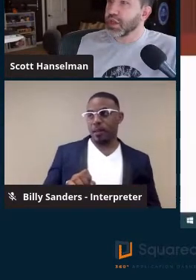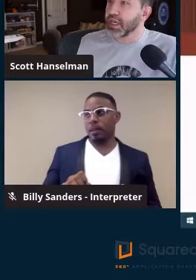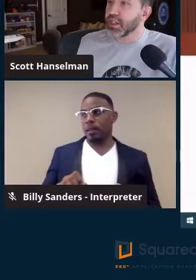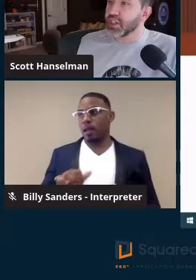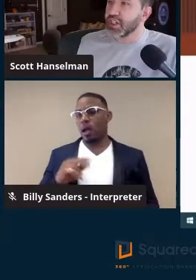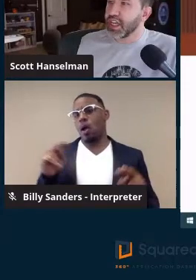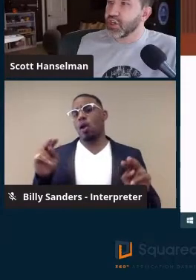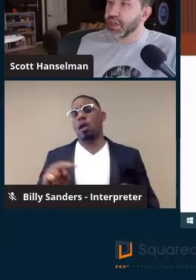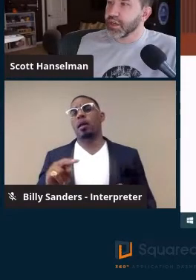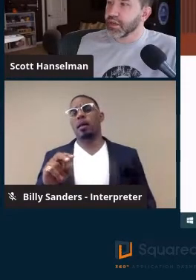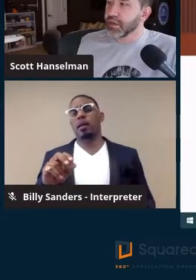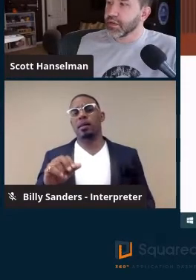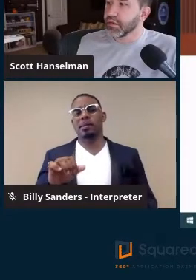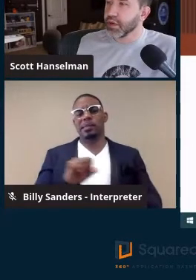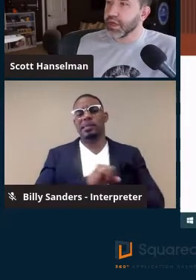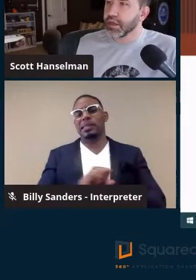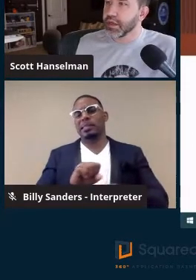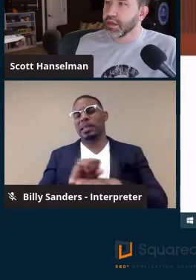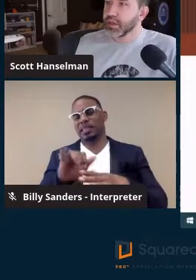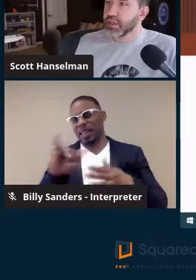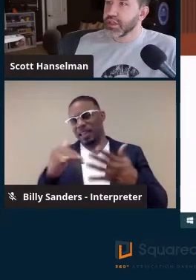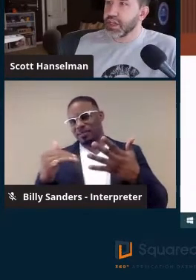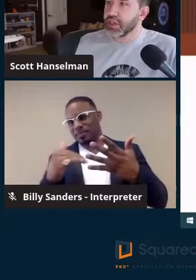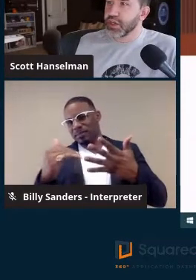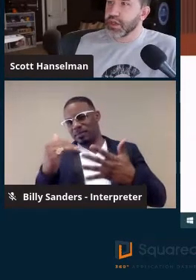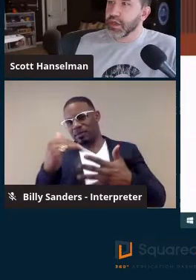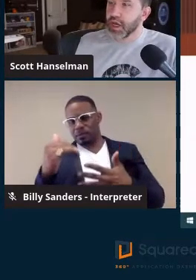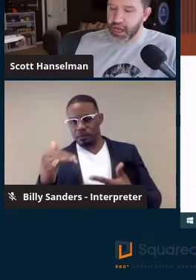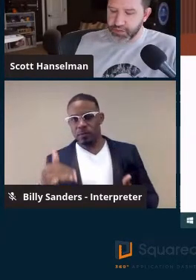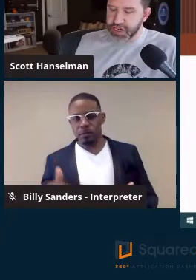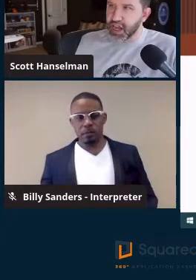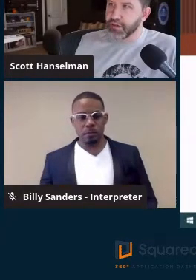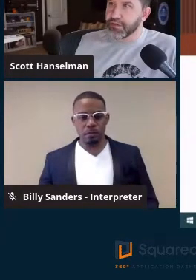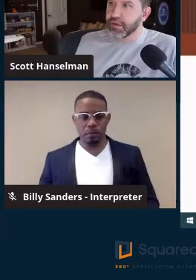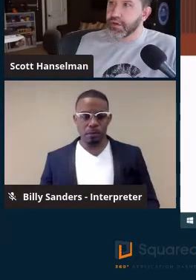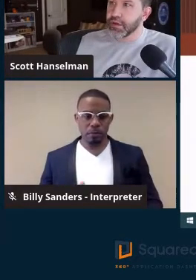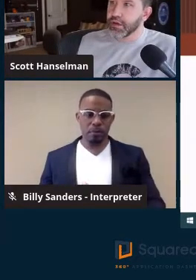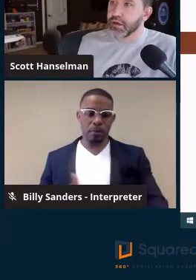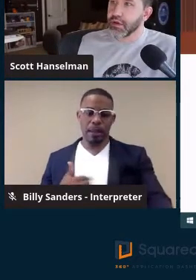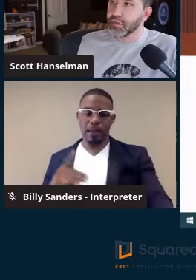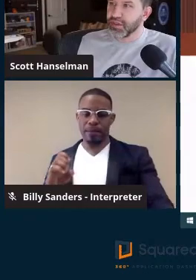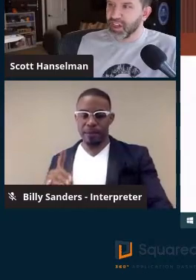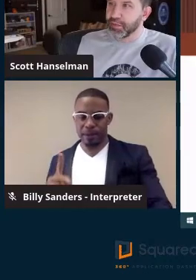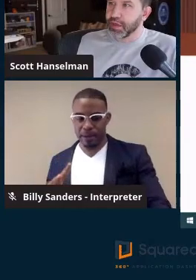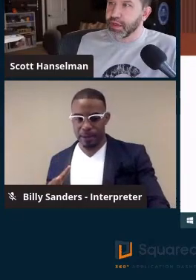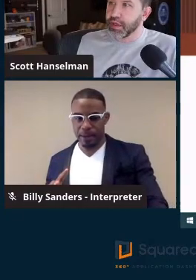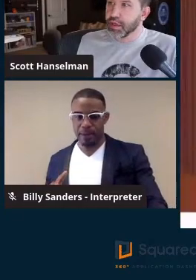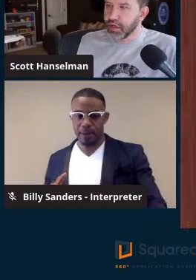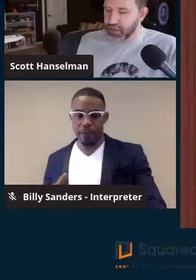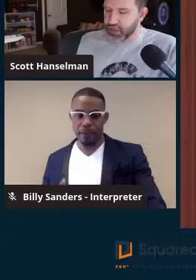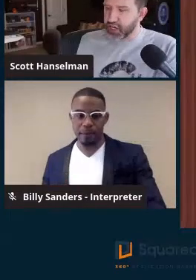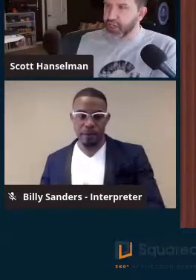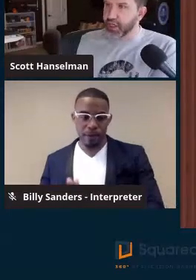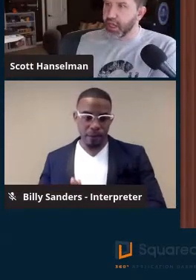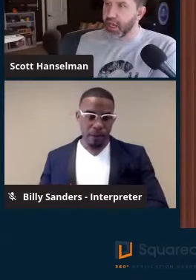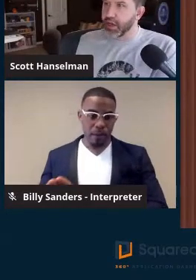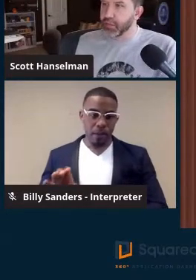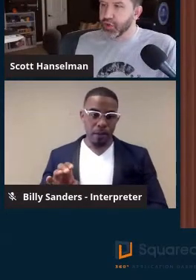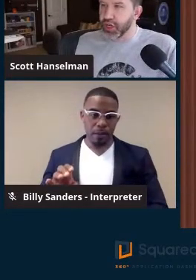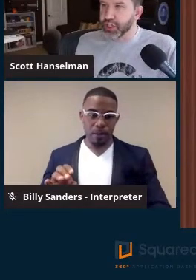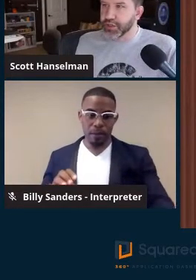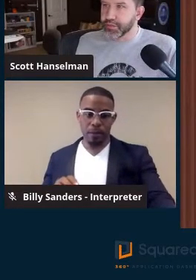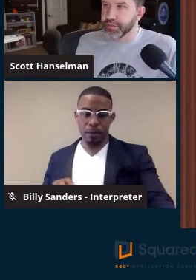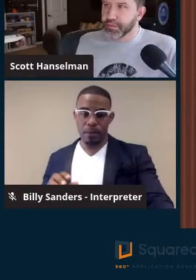was looking at staging, right? Staging. I have dev, development, staging,